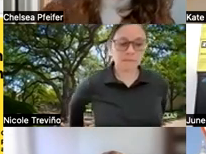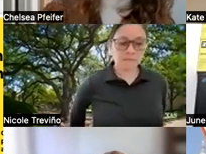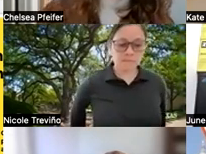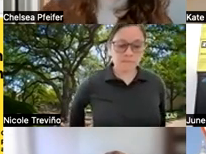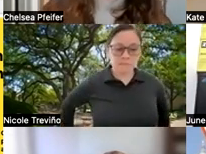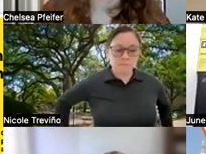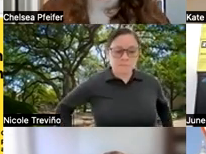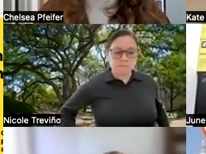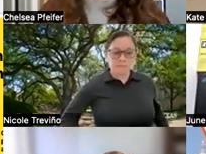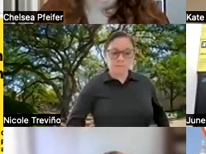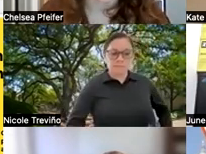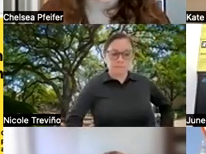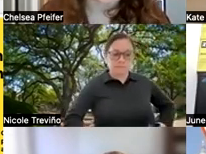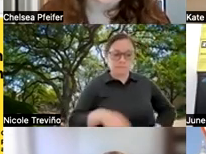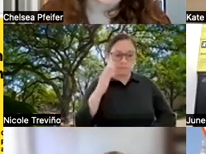have what they need for their children.